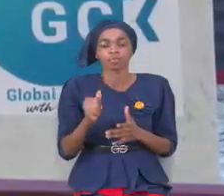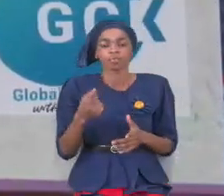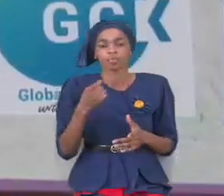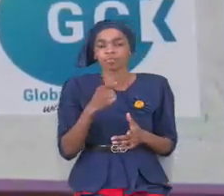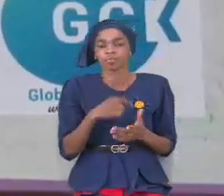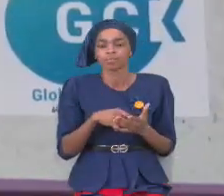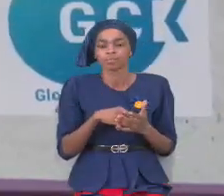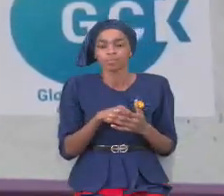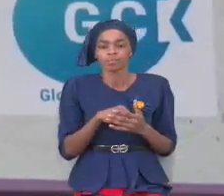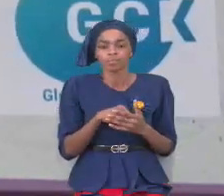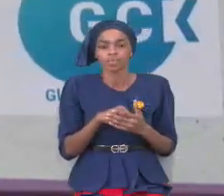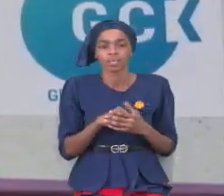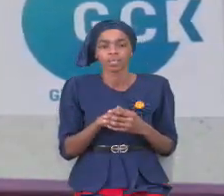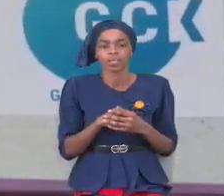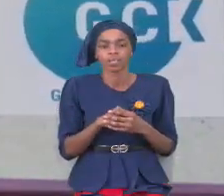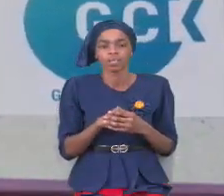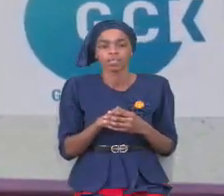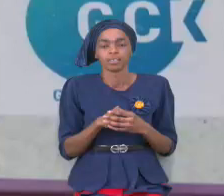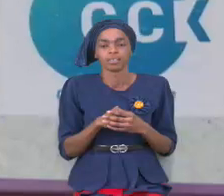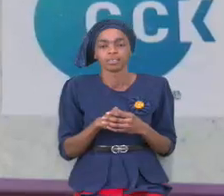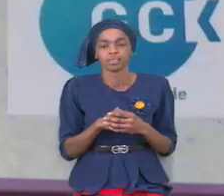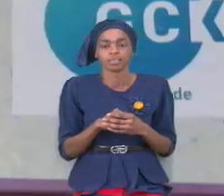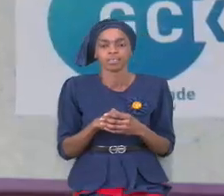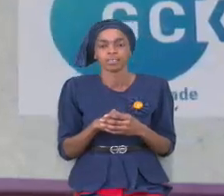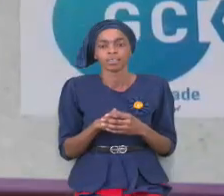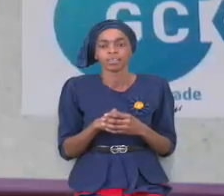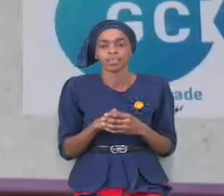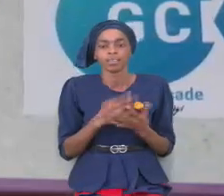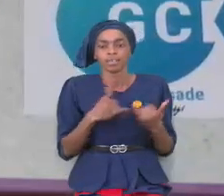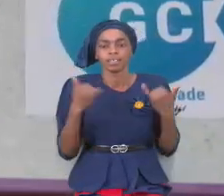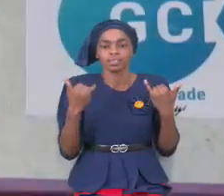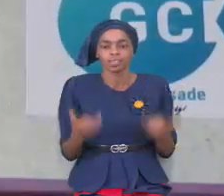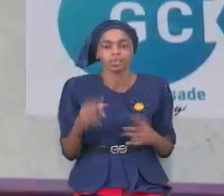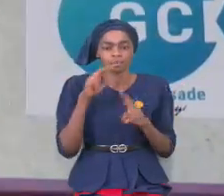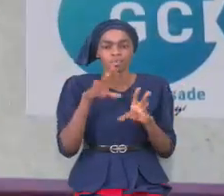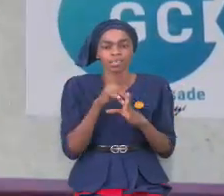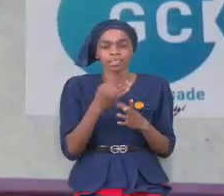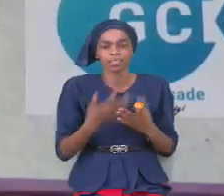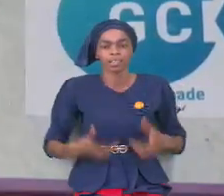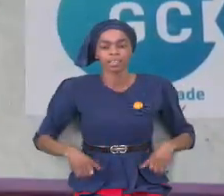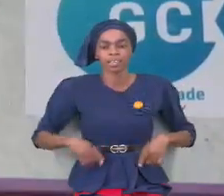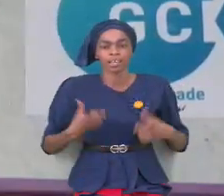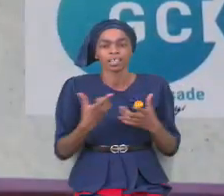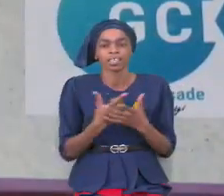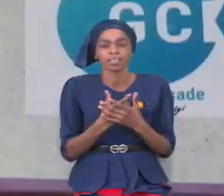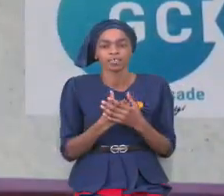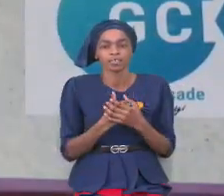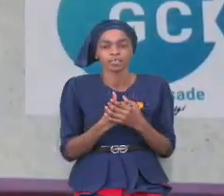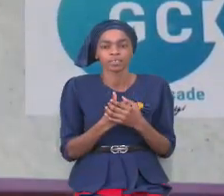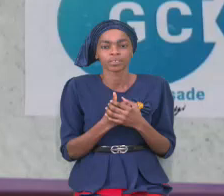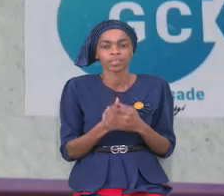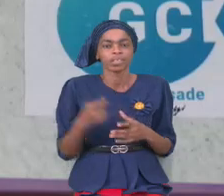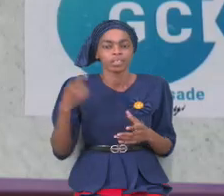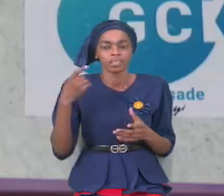are saints, and they, but now look at their lives. You can see practical. You can see in their relationships with